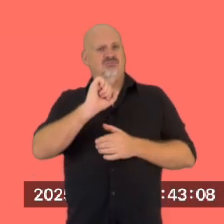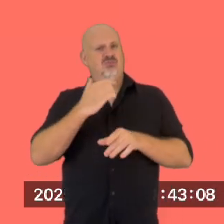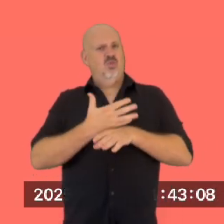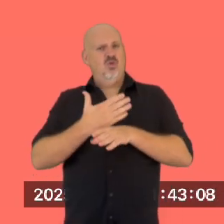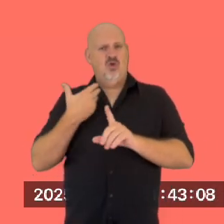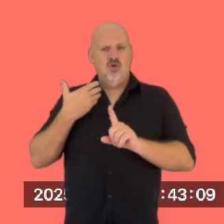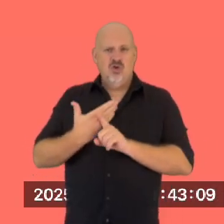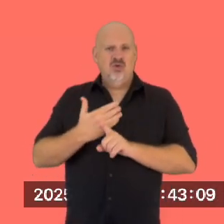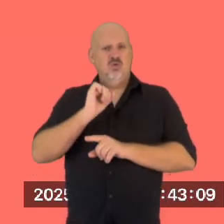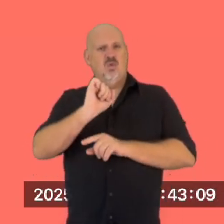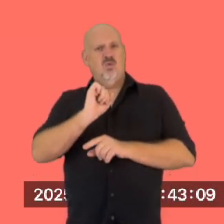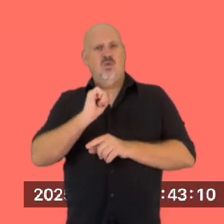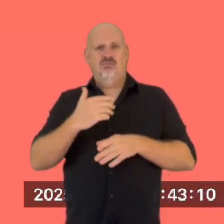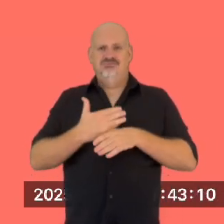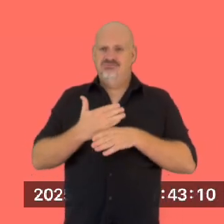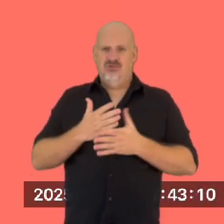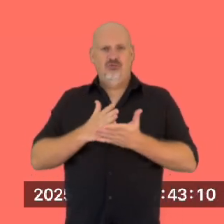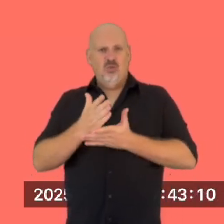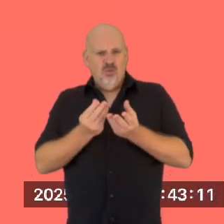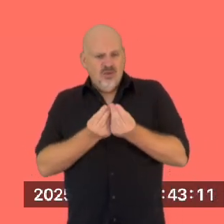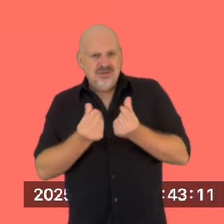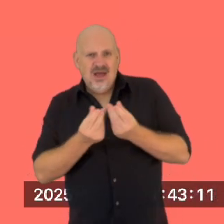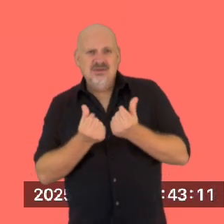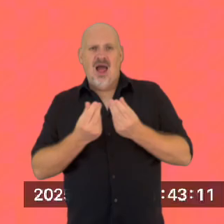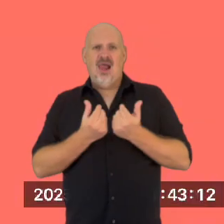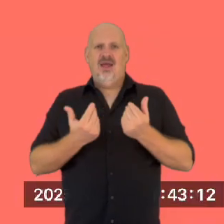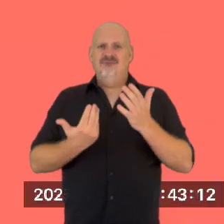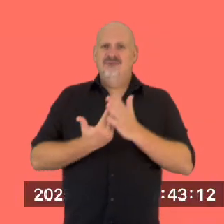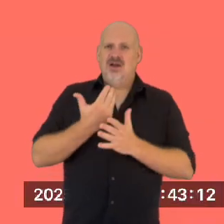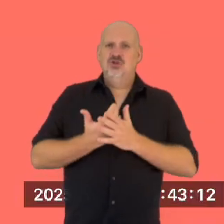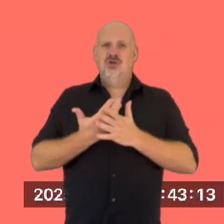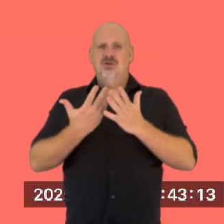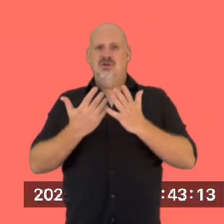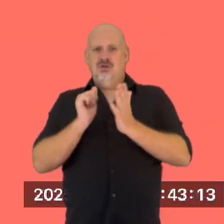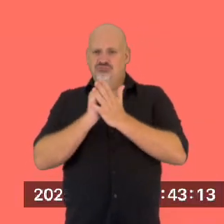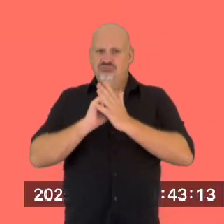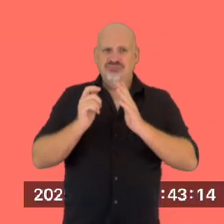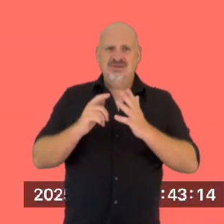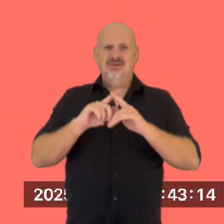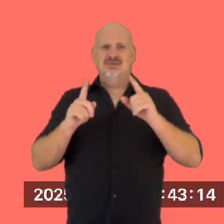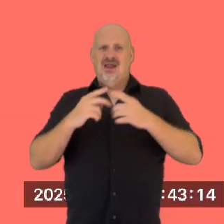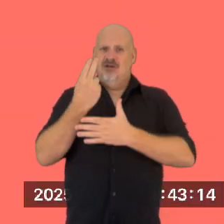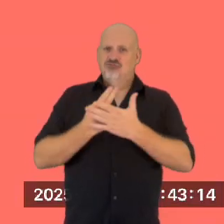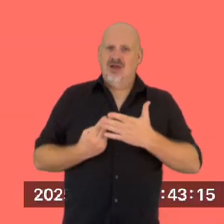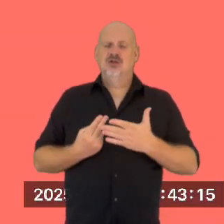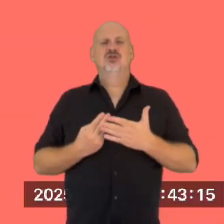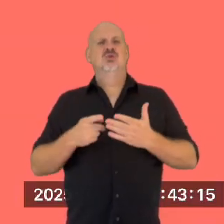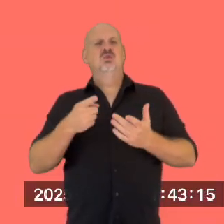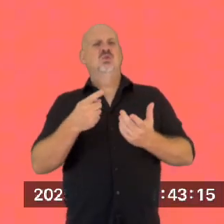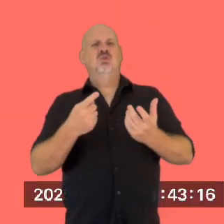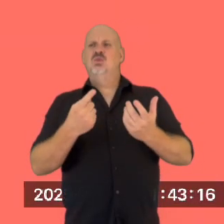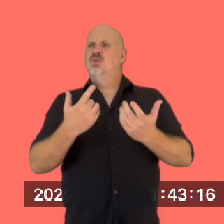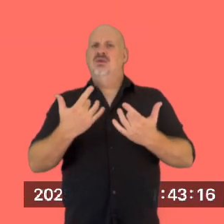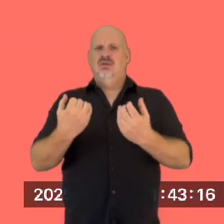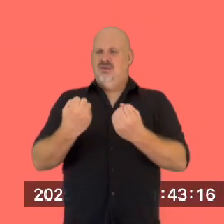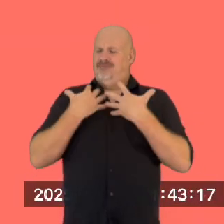your career and the way that you practice your work is through textiles and fashion and making prints and illustration. What